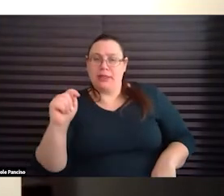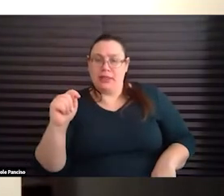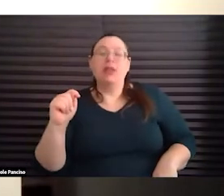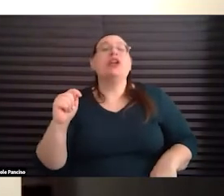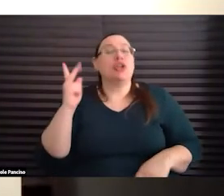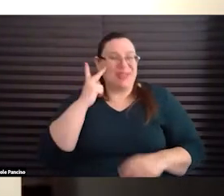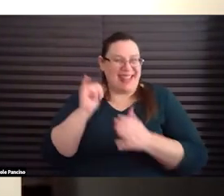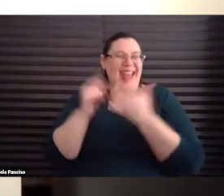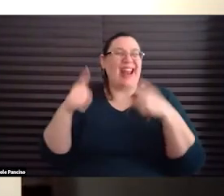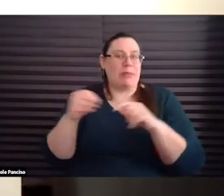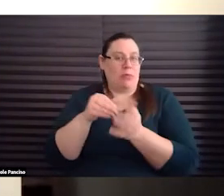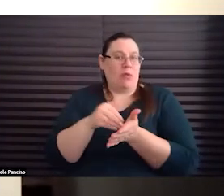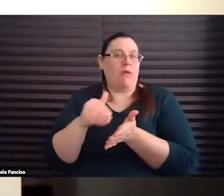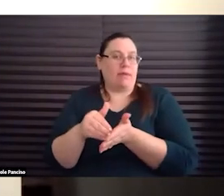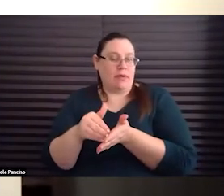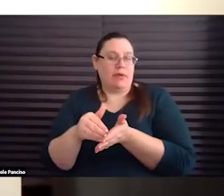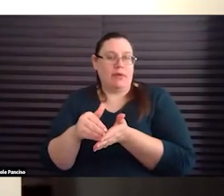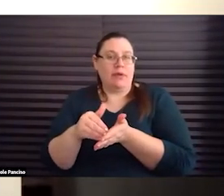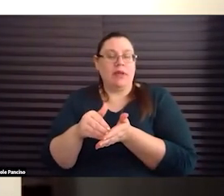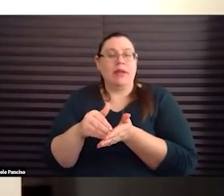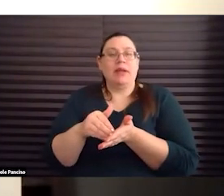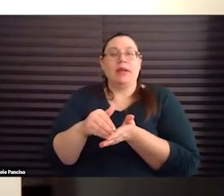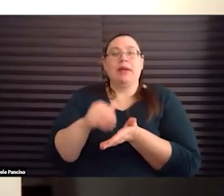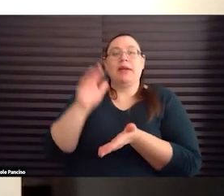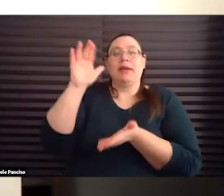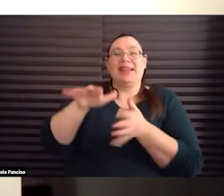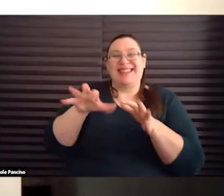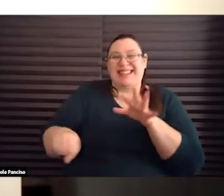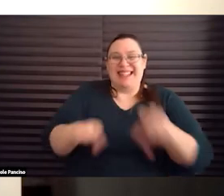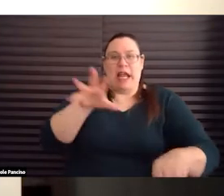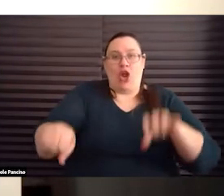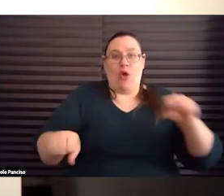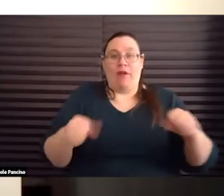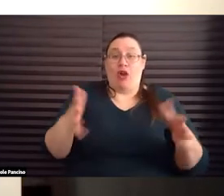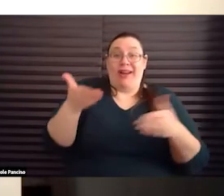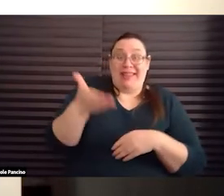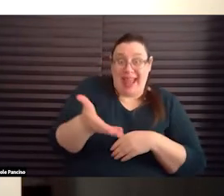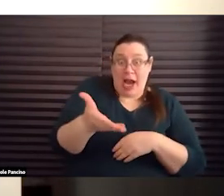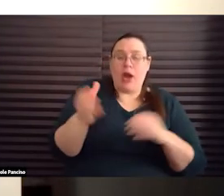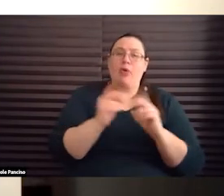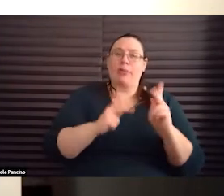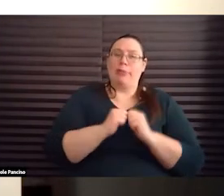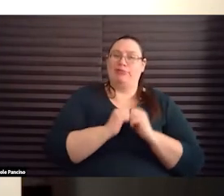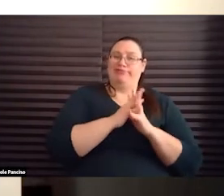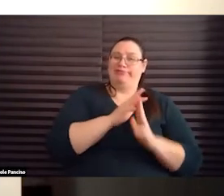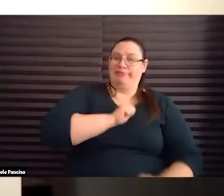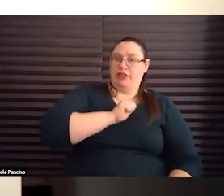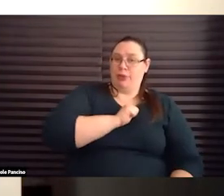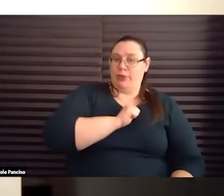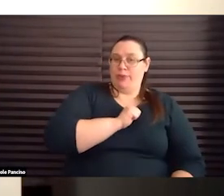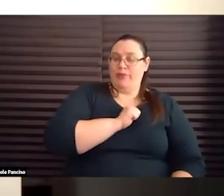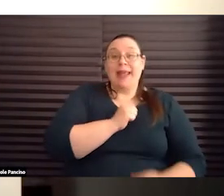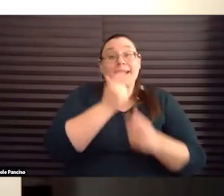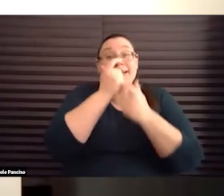that. I think less takeover of existing and more building of their own. And it's interesting if you